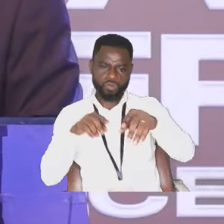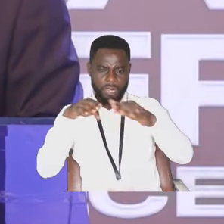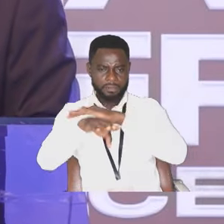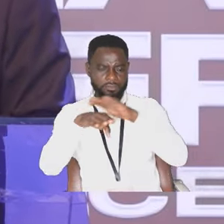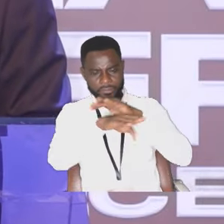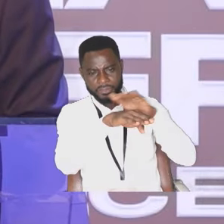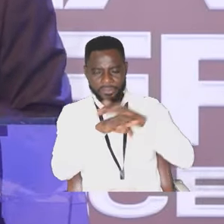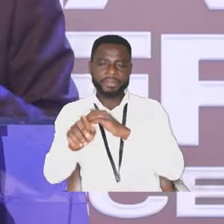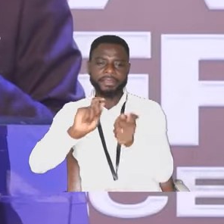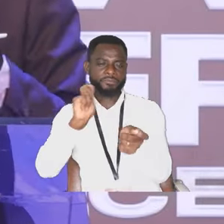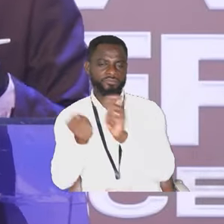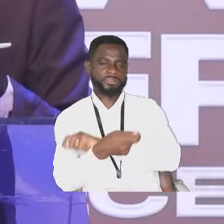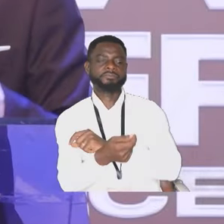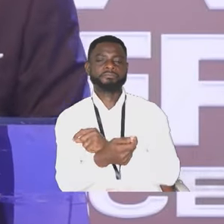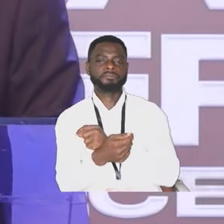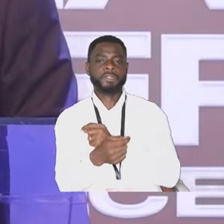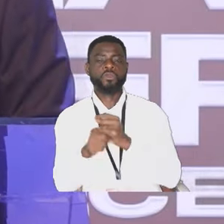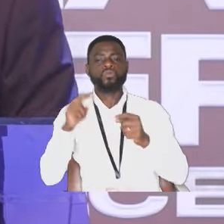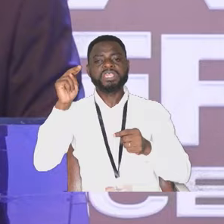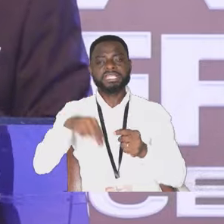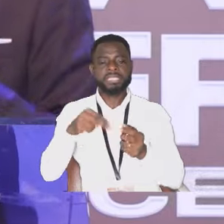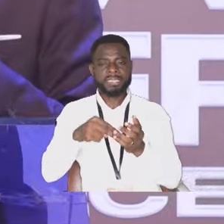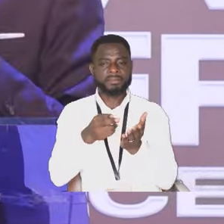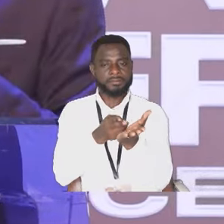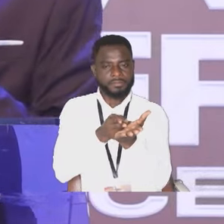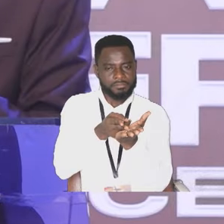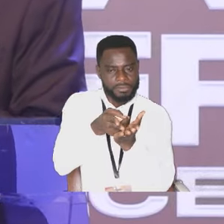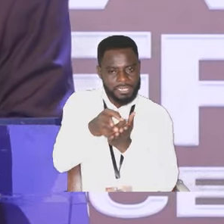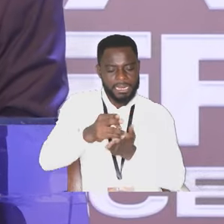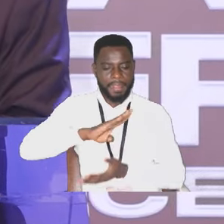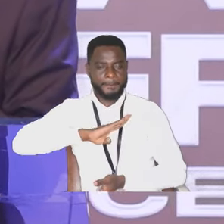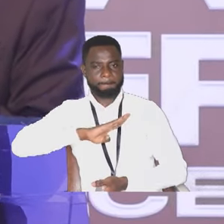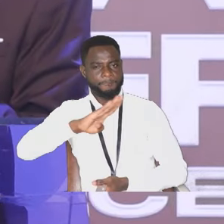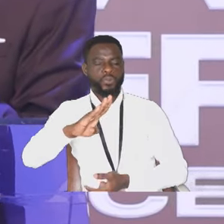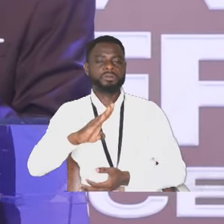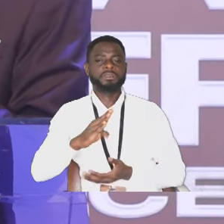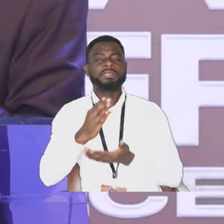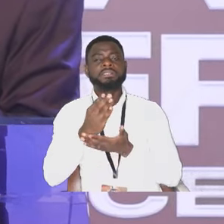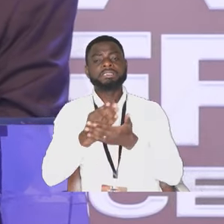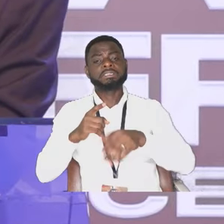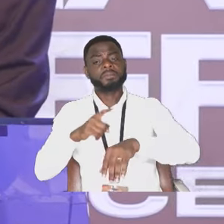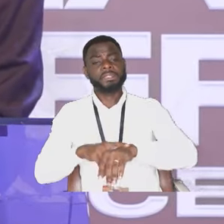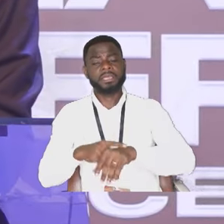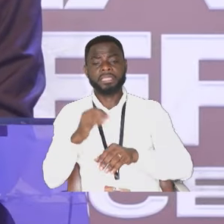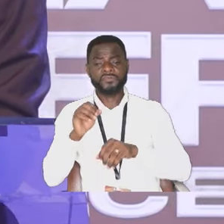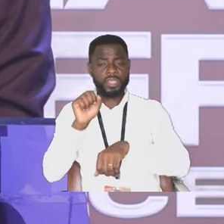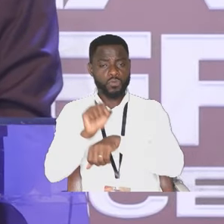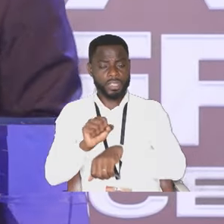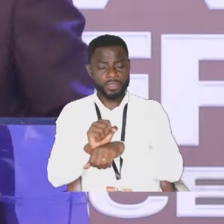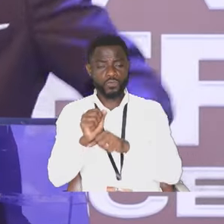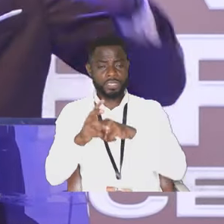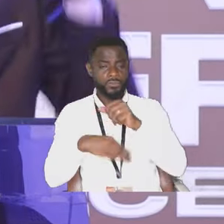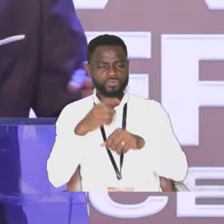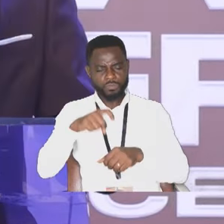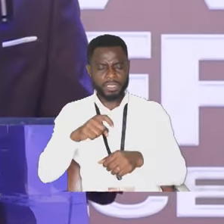them. Diligence and boldness. We need diligence and boldness. Sometimes when you are dealing with the physical demons and you are not also so robust and you